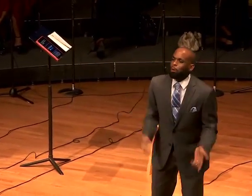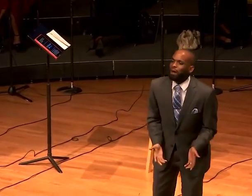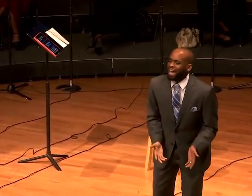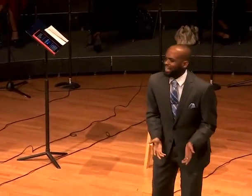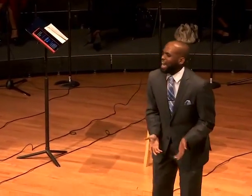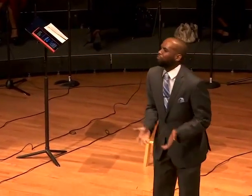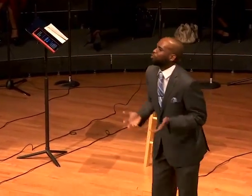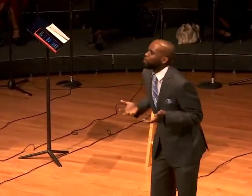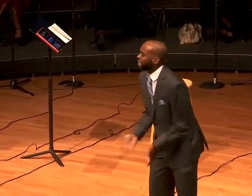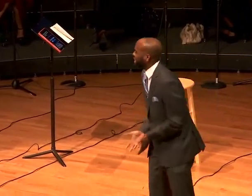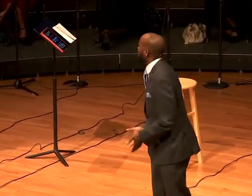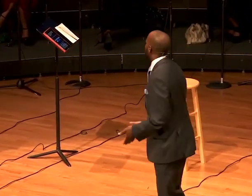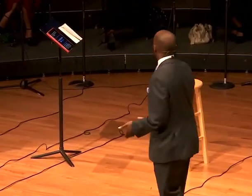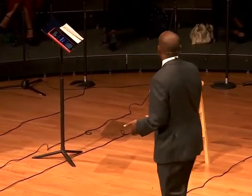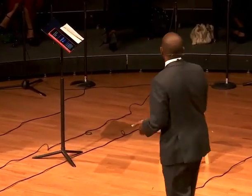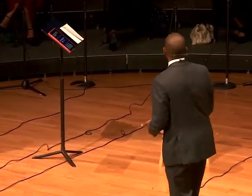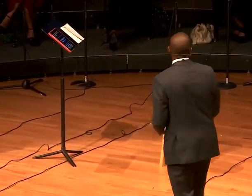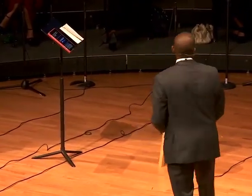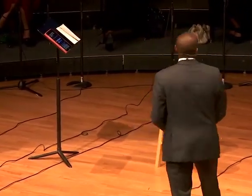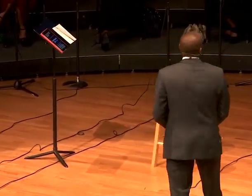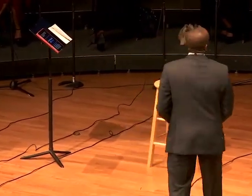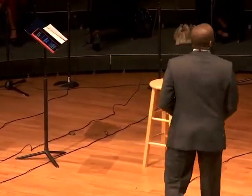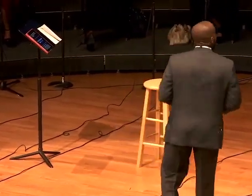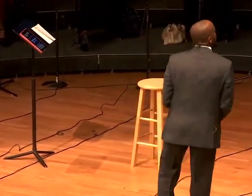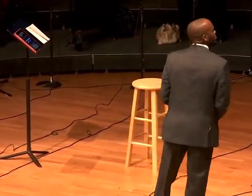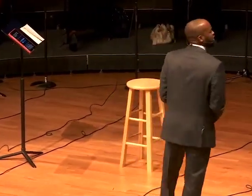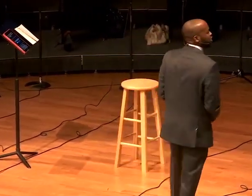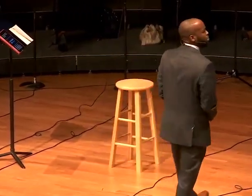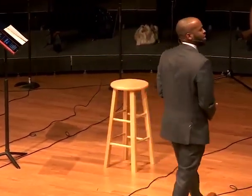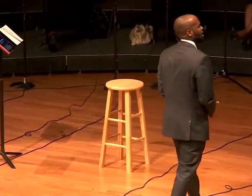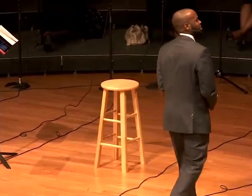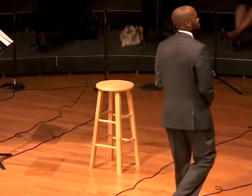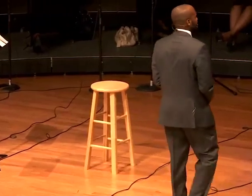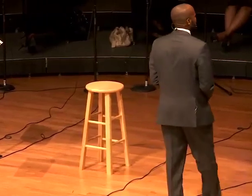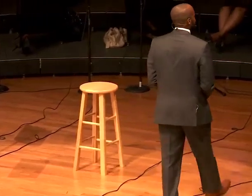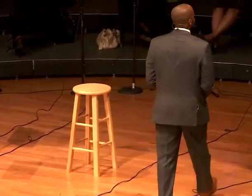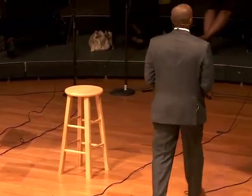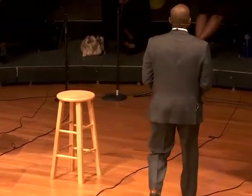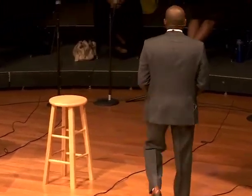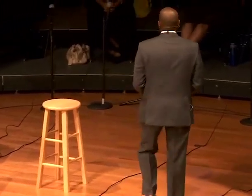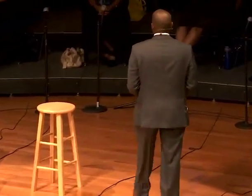But nobody ever recognizes the damage among us.